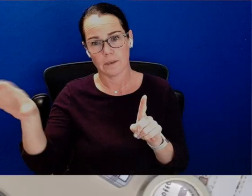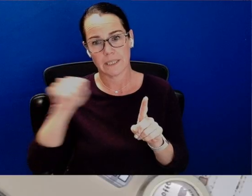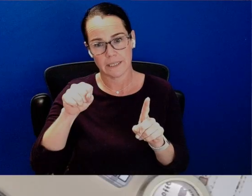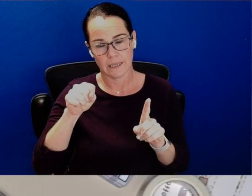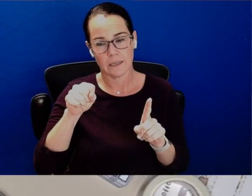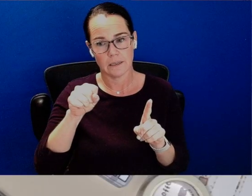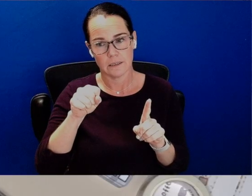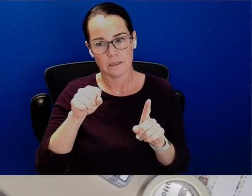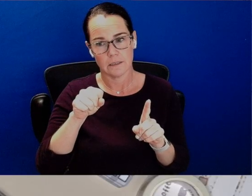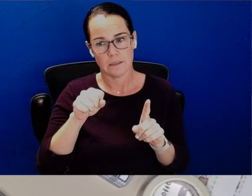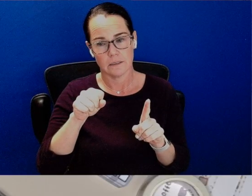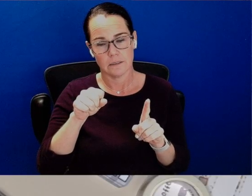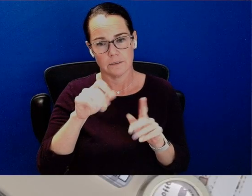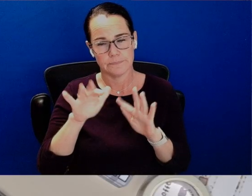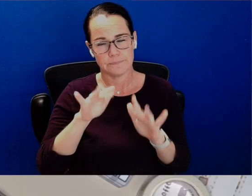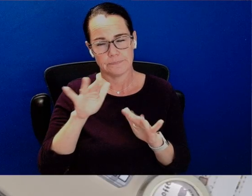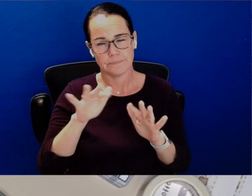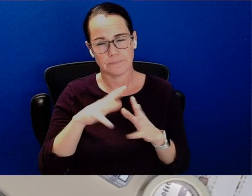the